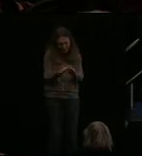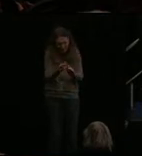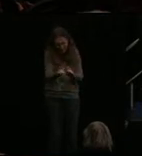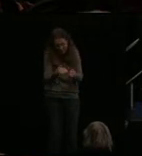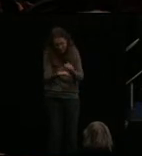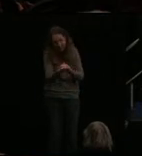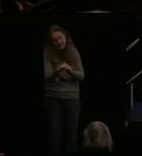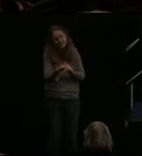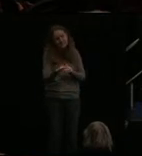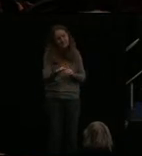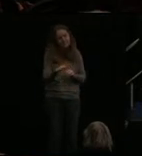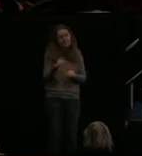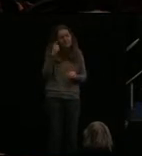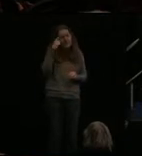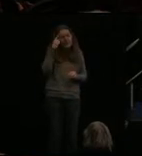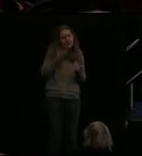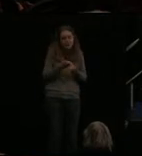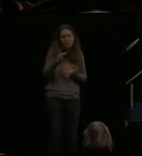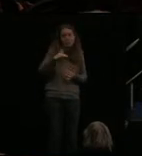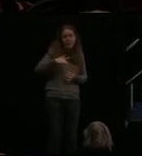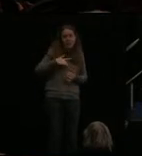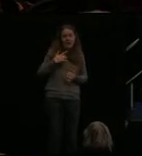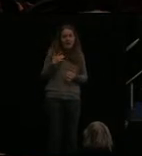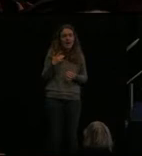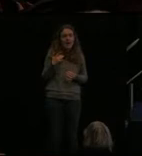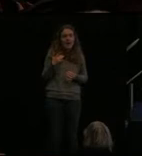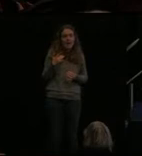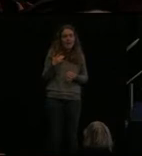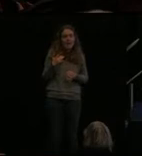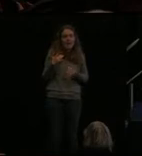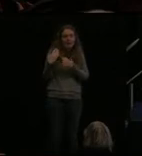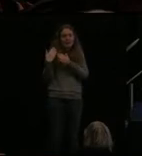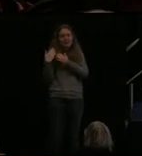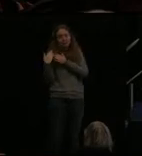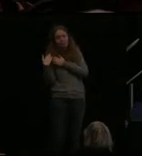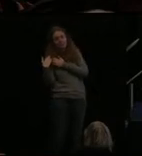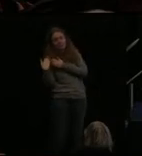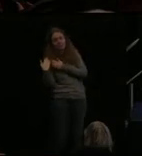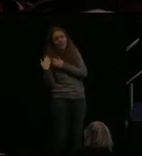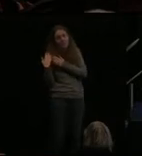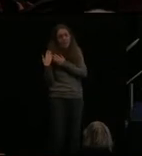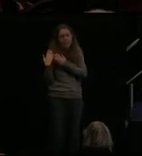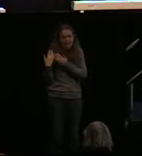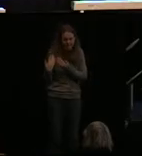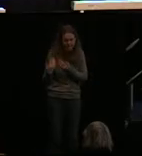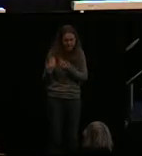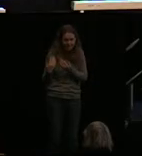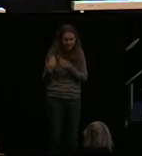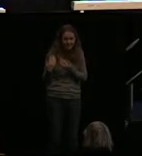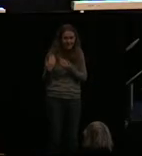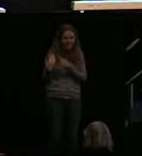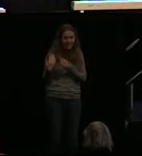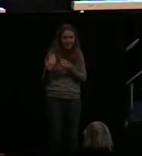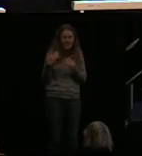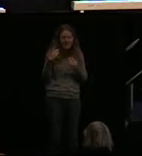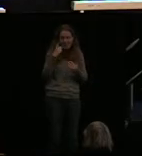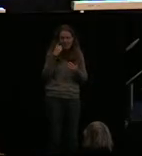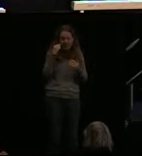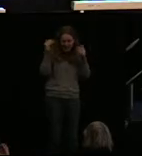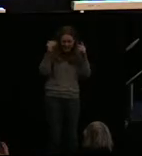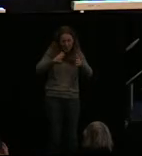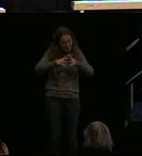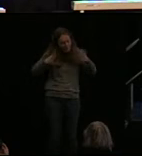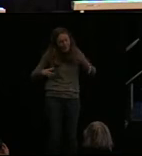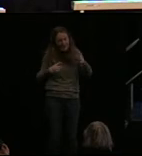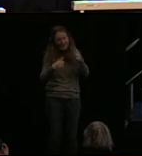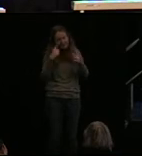think in life, we should take the pressure off ourselves in a way. We can, as I say, get hung up on the big